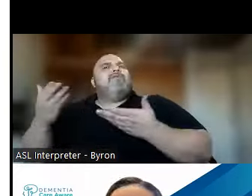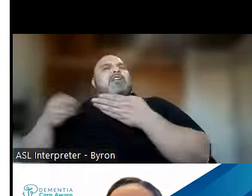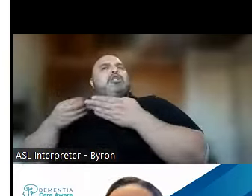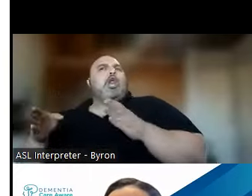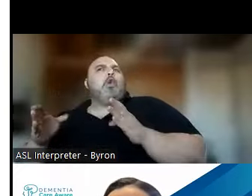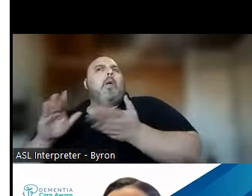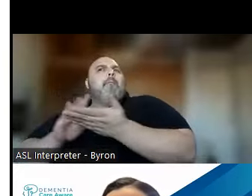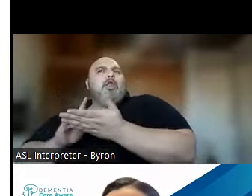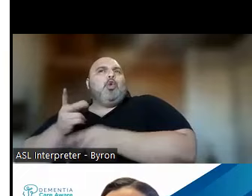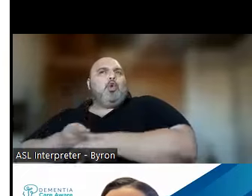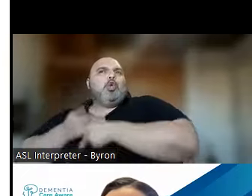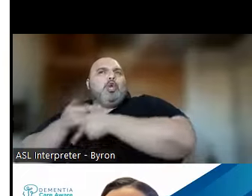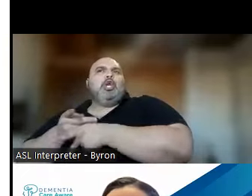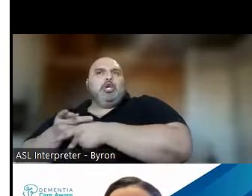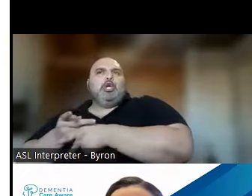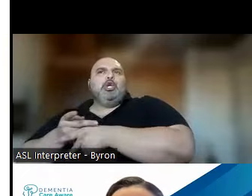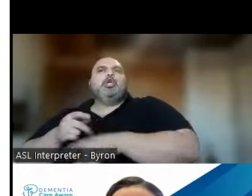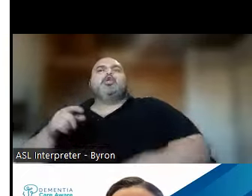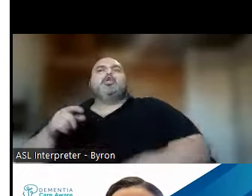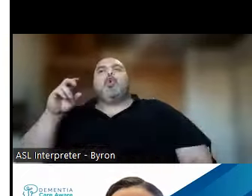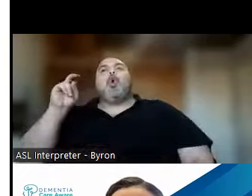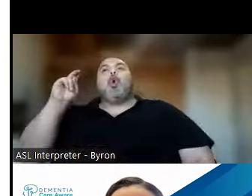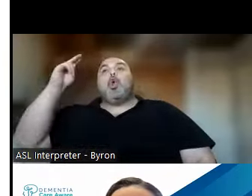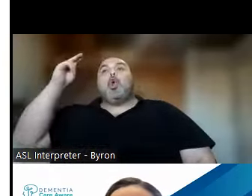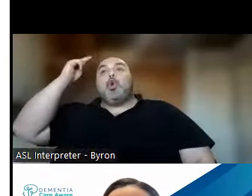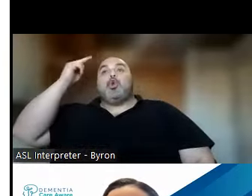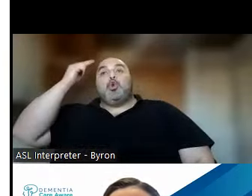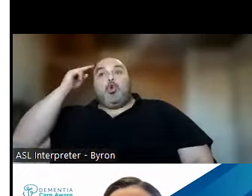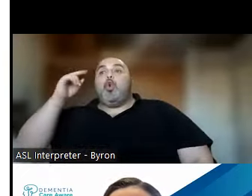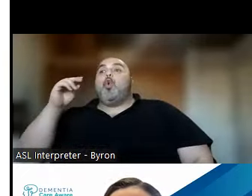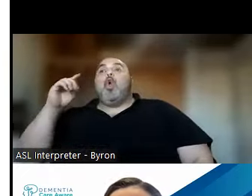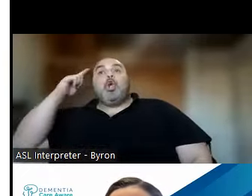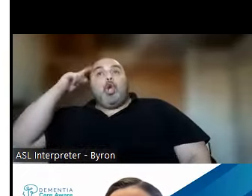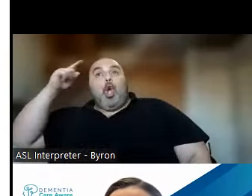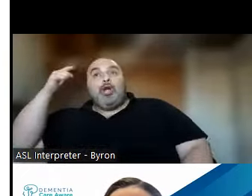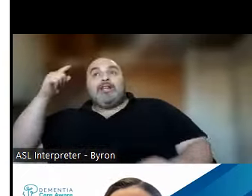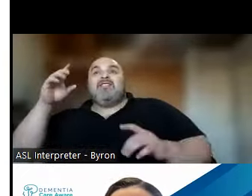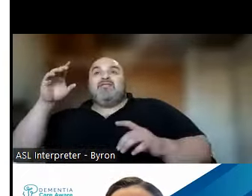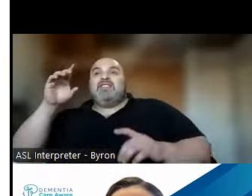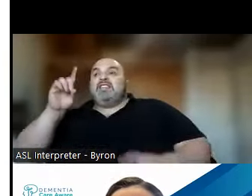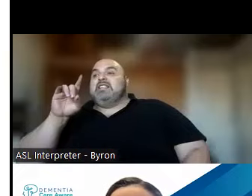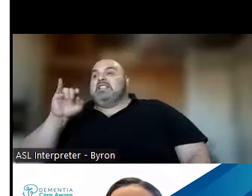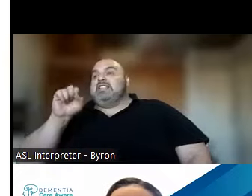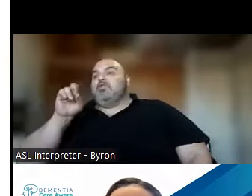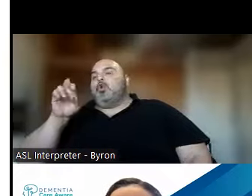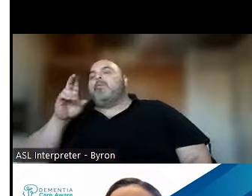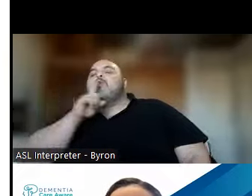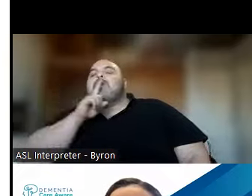dementia. So we're going to use the term neurocognitive disorder here, NCD, but we mean dementia